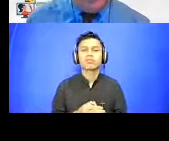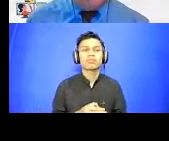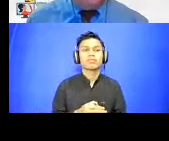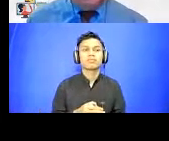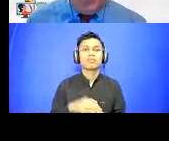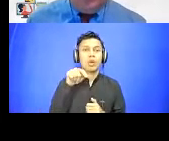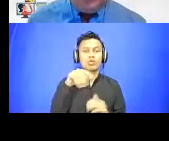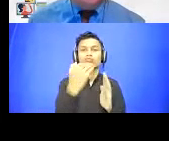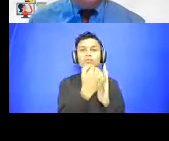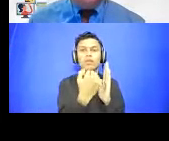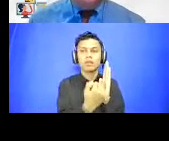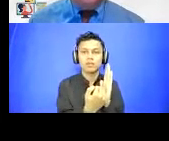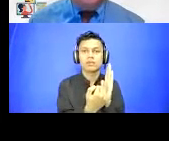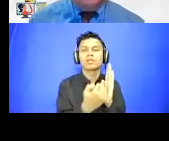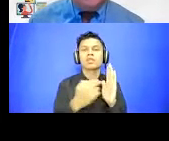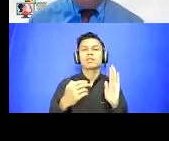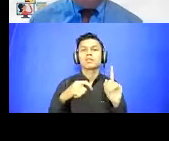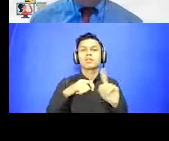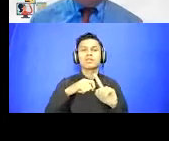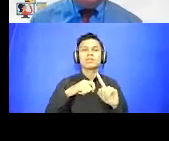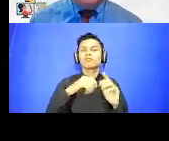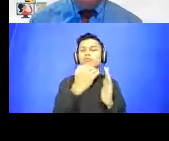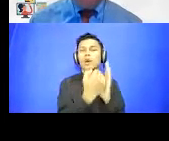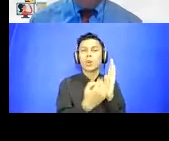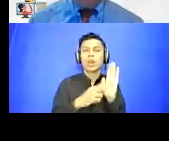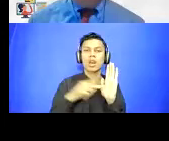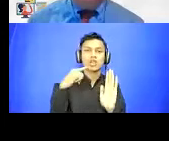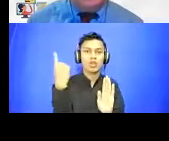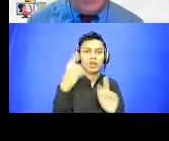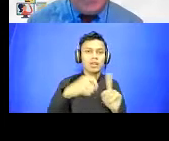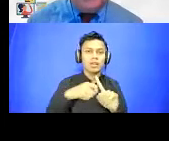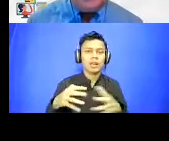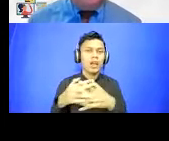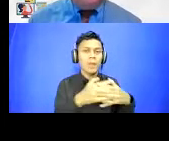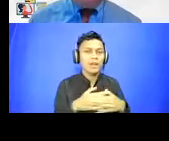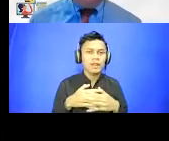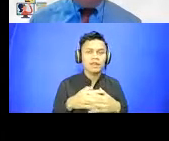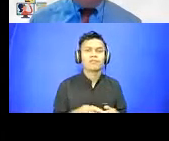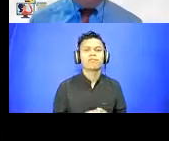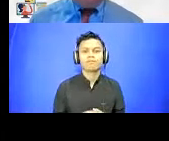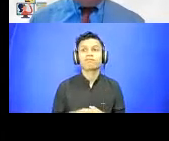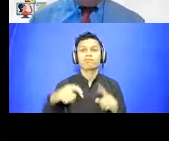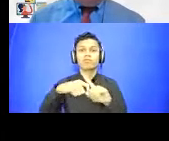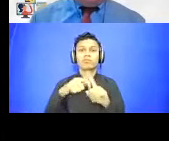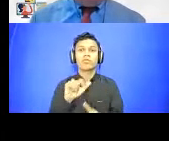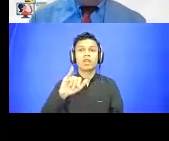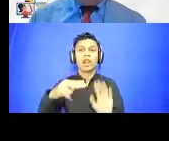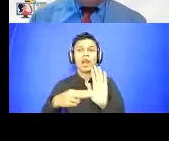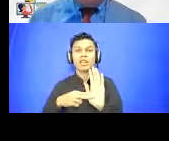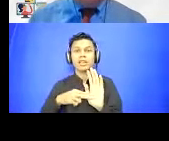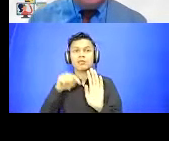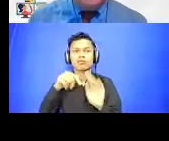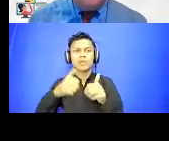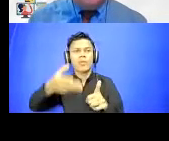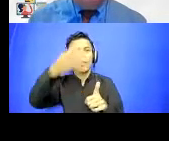enable clients to know what kinds of services they're getting. But that raises some complicated questions about